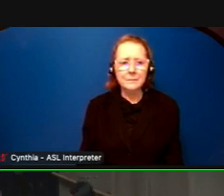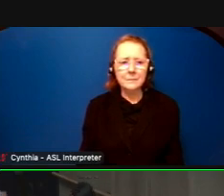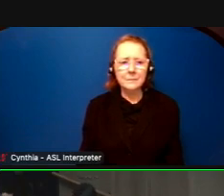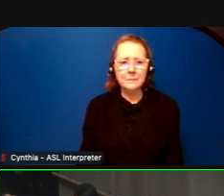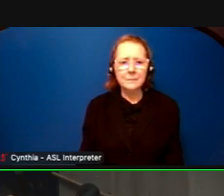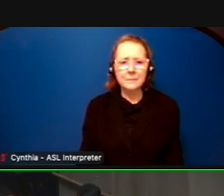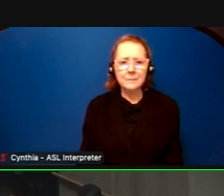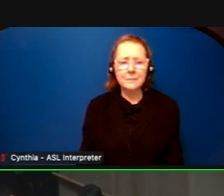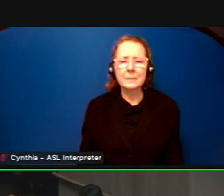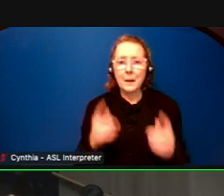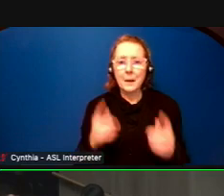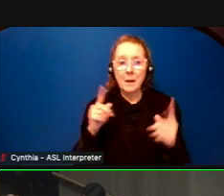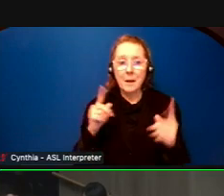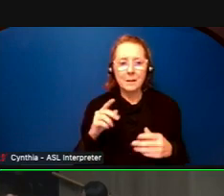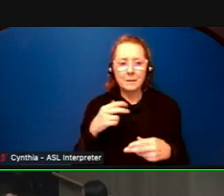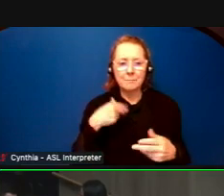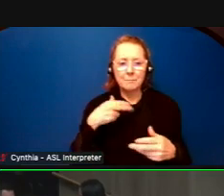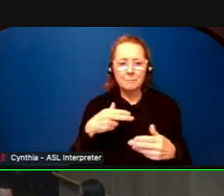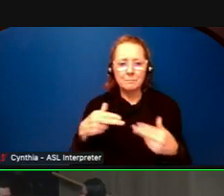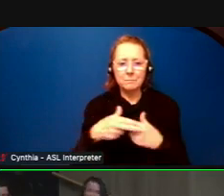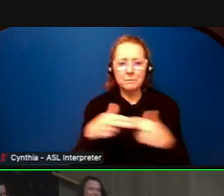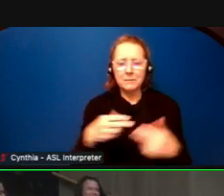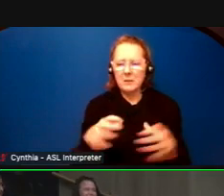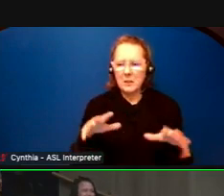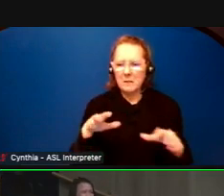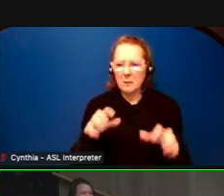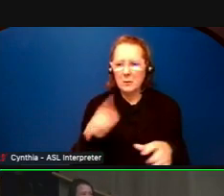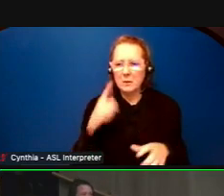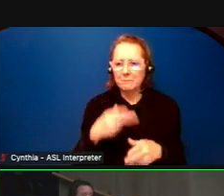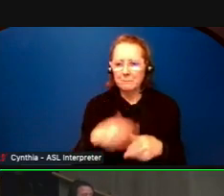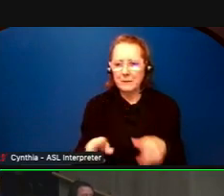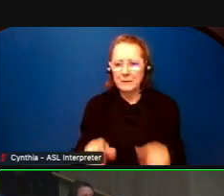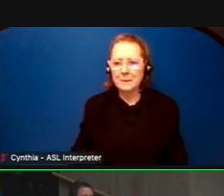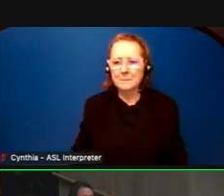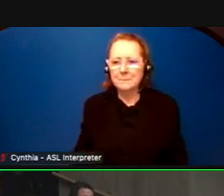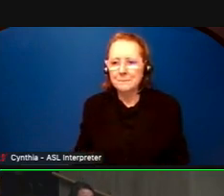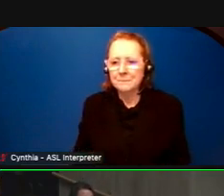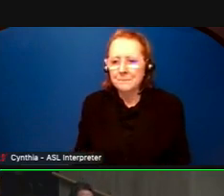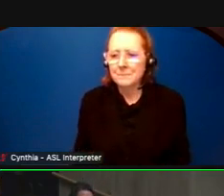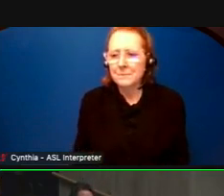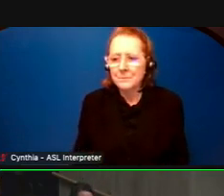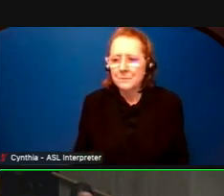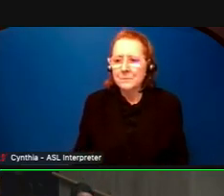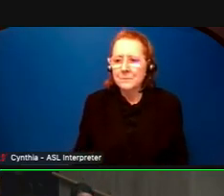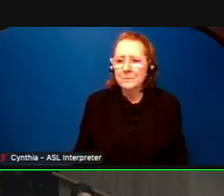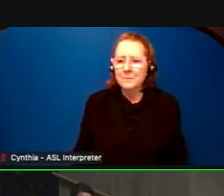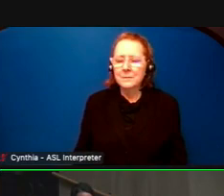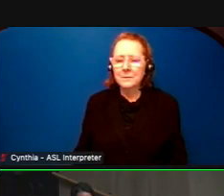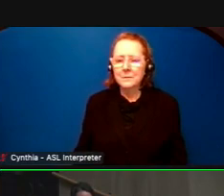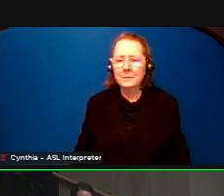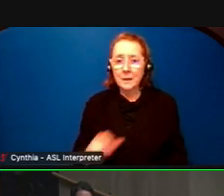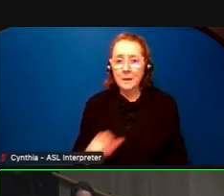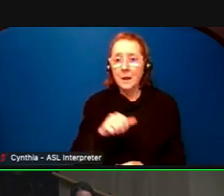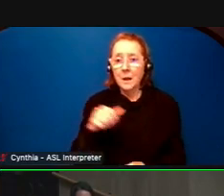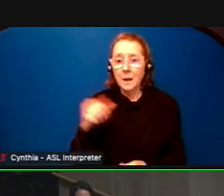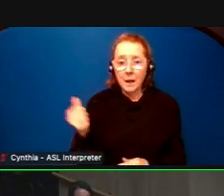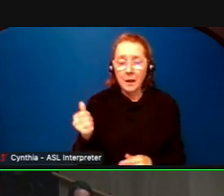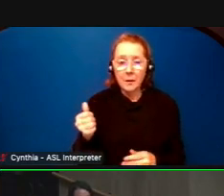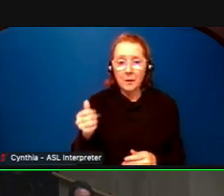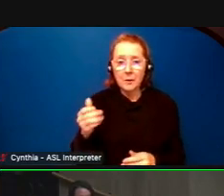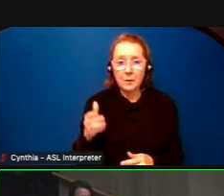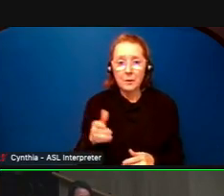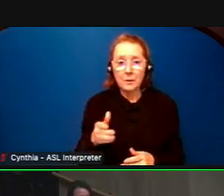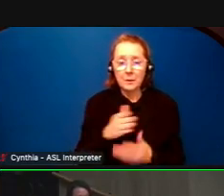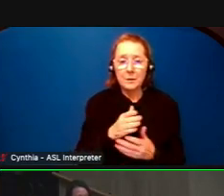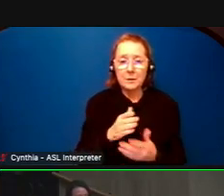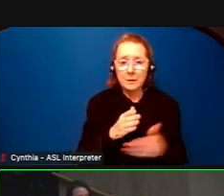There, it finally did it. It just was freezing. And our other side of the what we did in